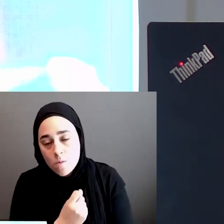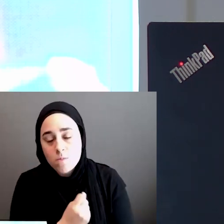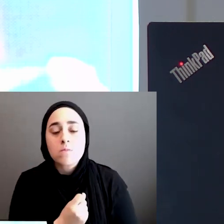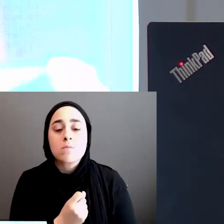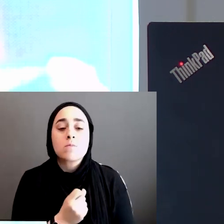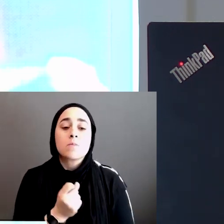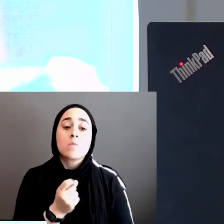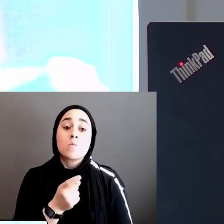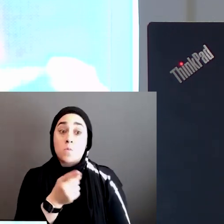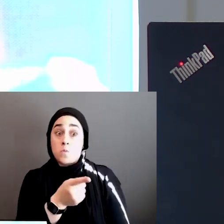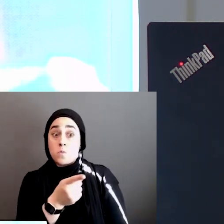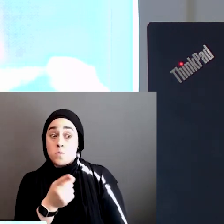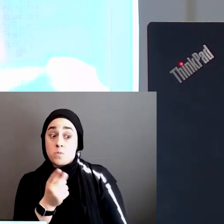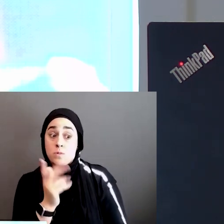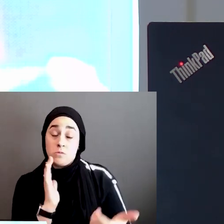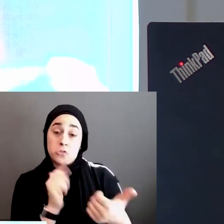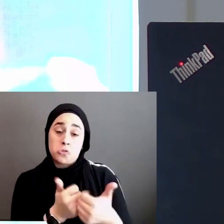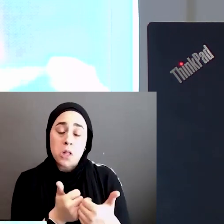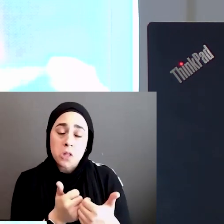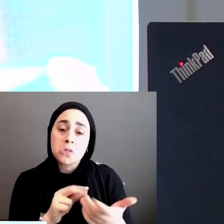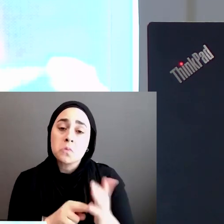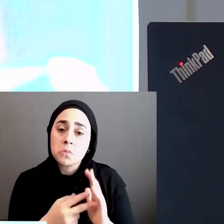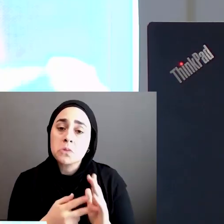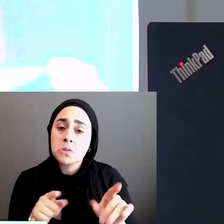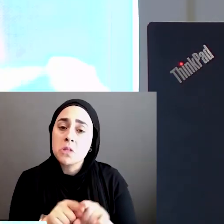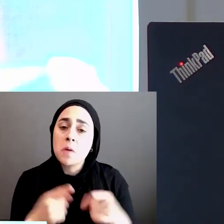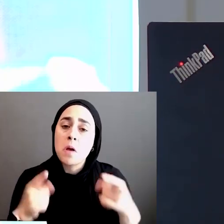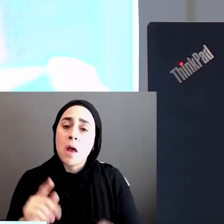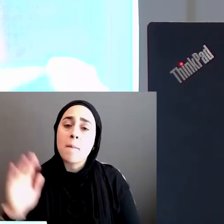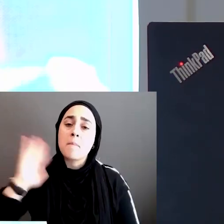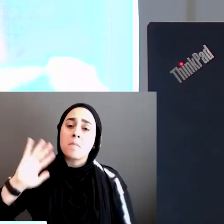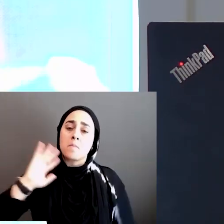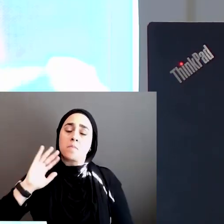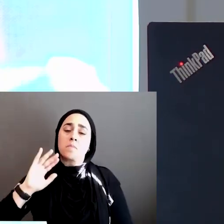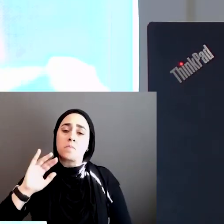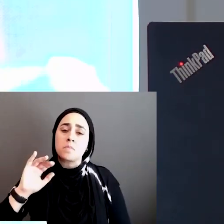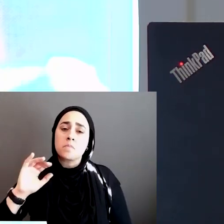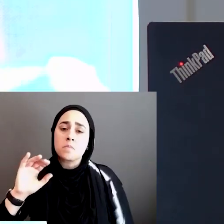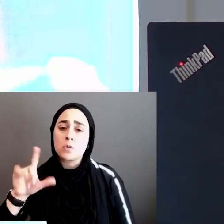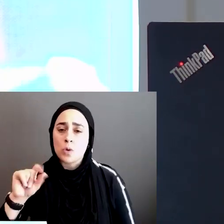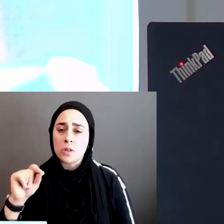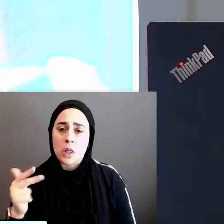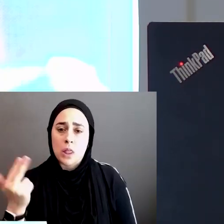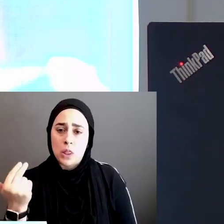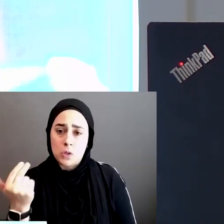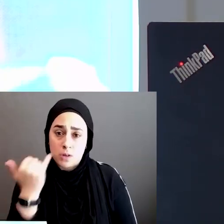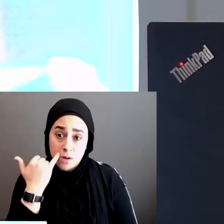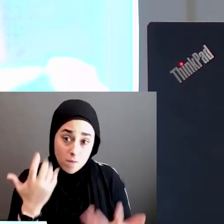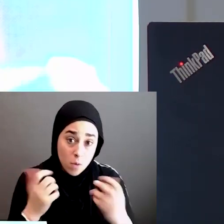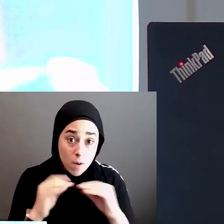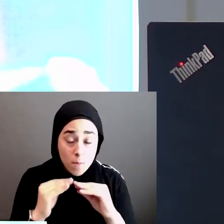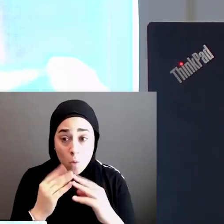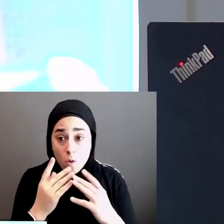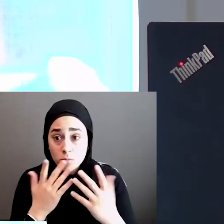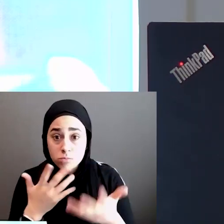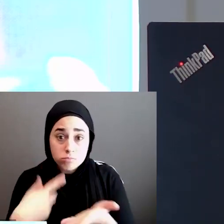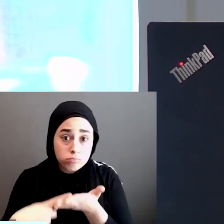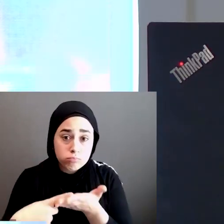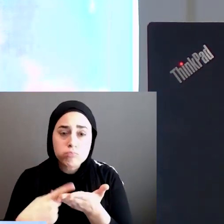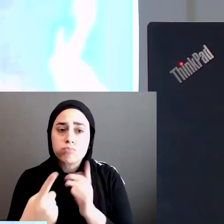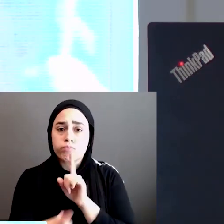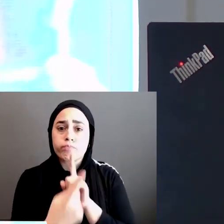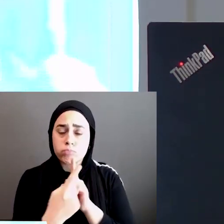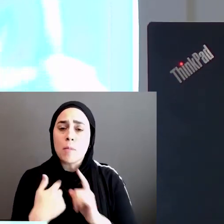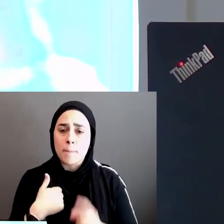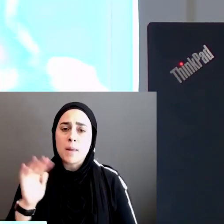to this would be similar in nature, challenging the co-payments. I can talk about that with anyone later if they want. I was involved in that challenge at